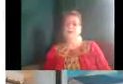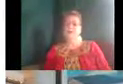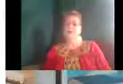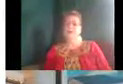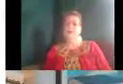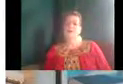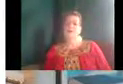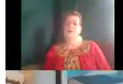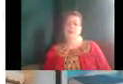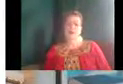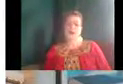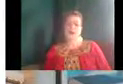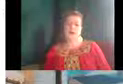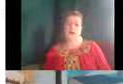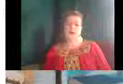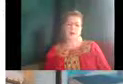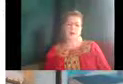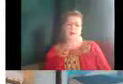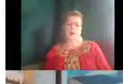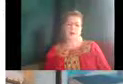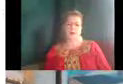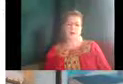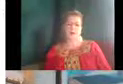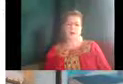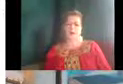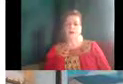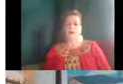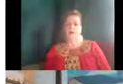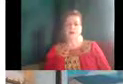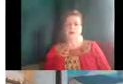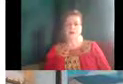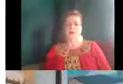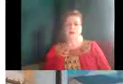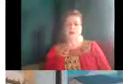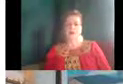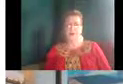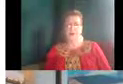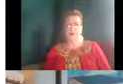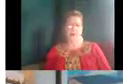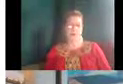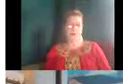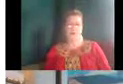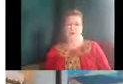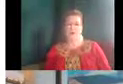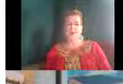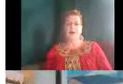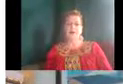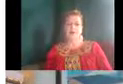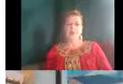and so i just wanted to check the zoom chat yep